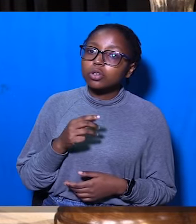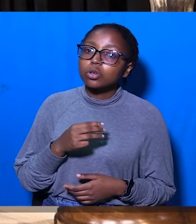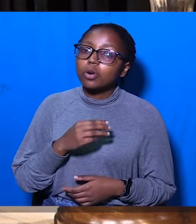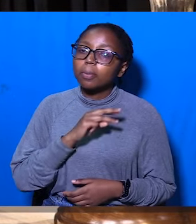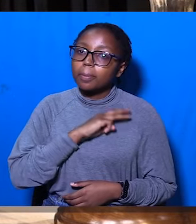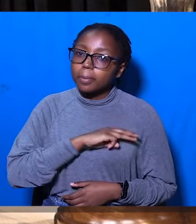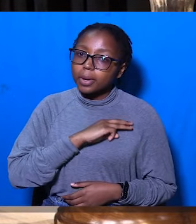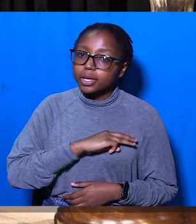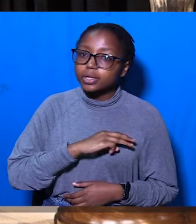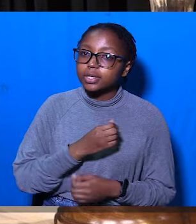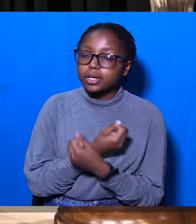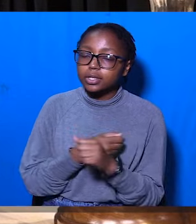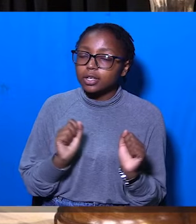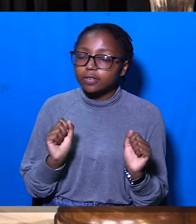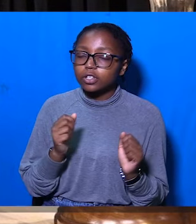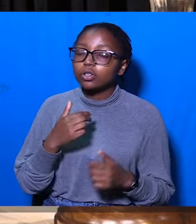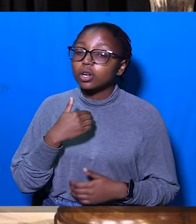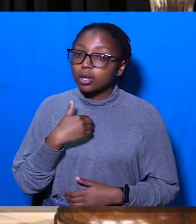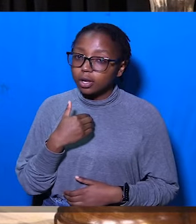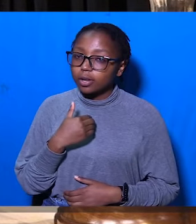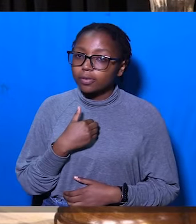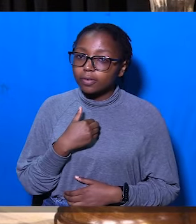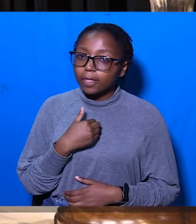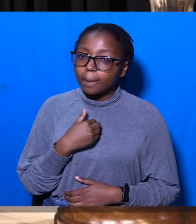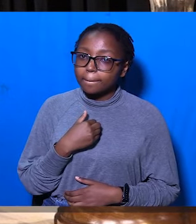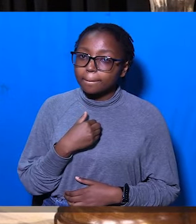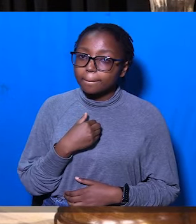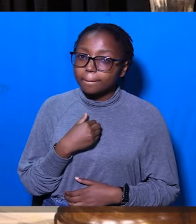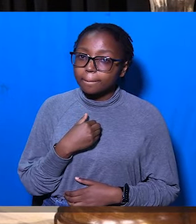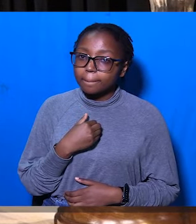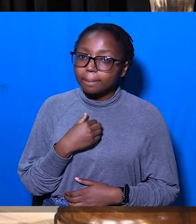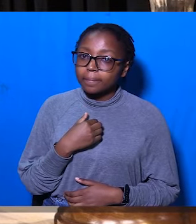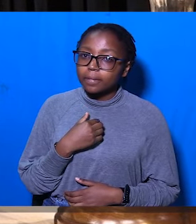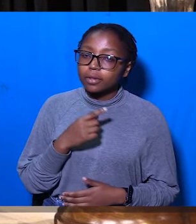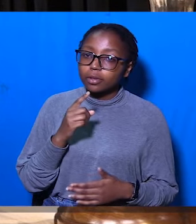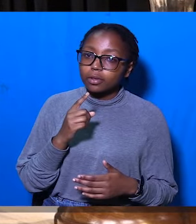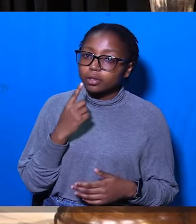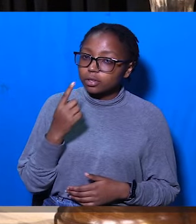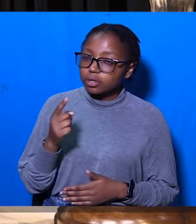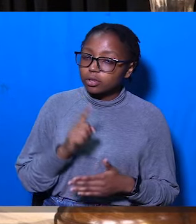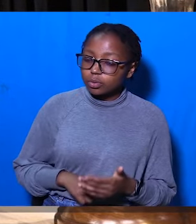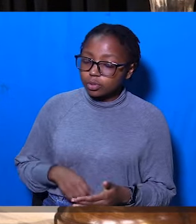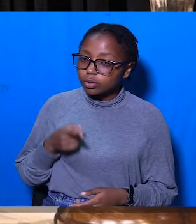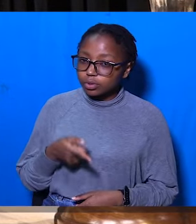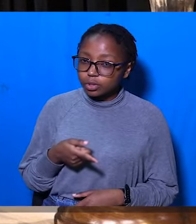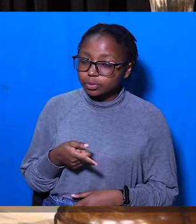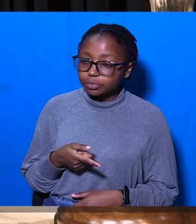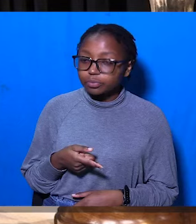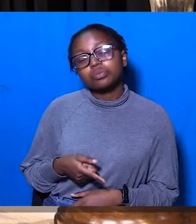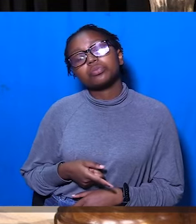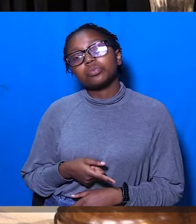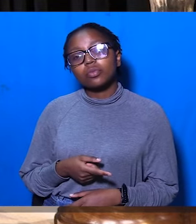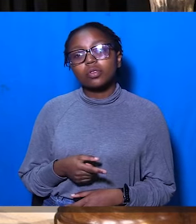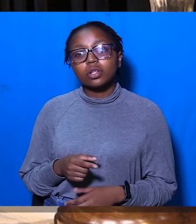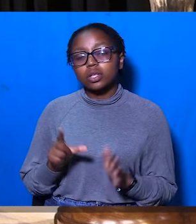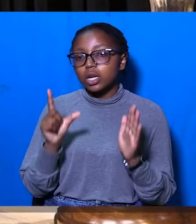today. God's mercy and God's salvation. So what are we saying this morning? There are several lessons that we have,